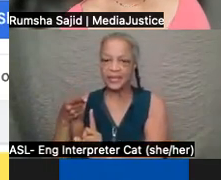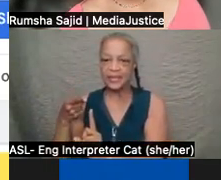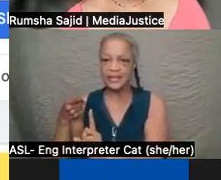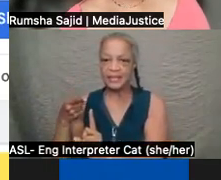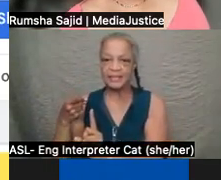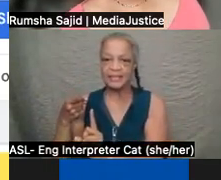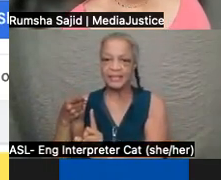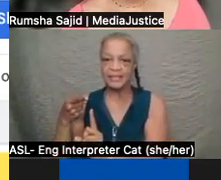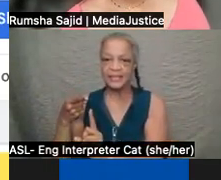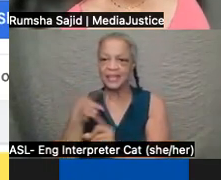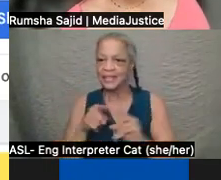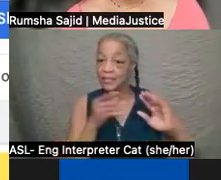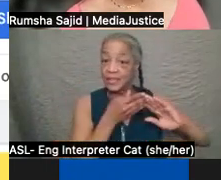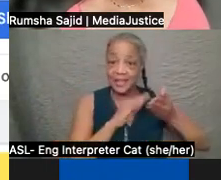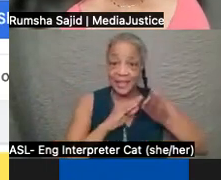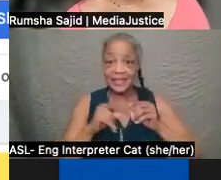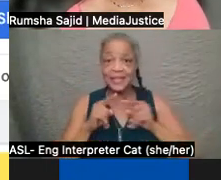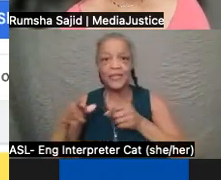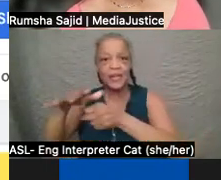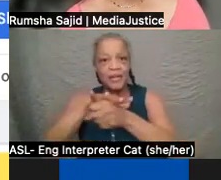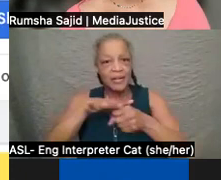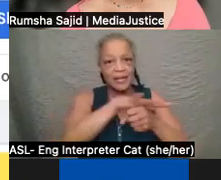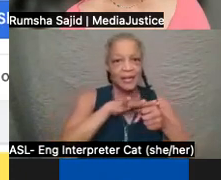In different cities, in different regions.